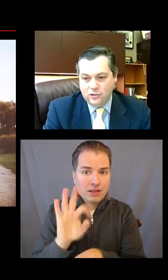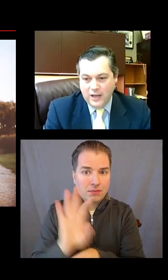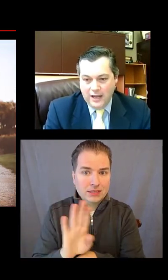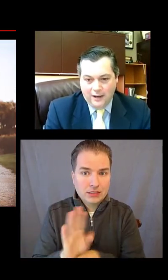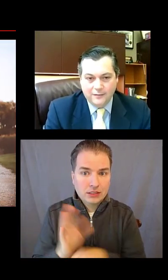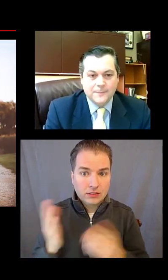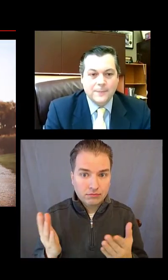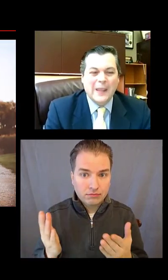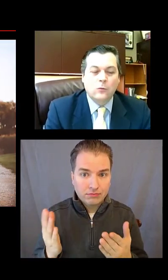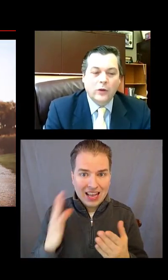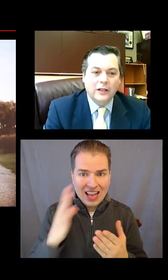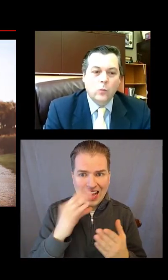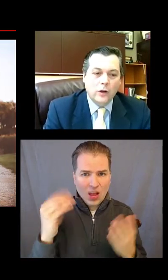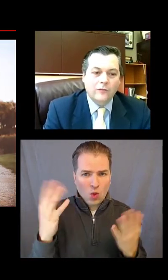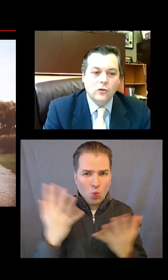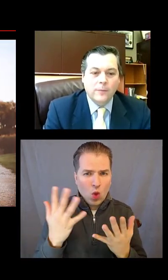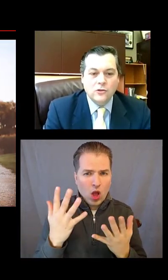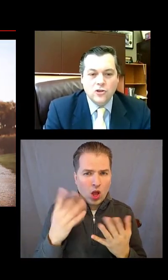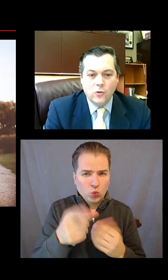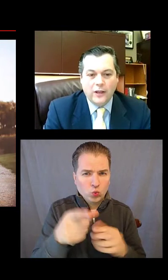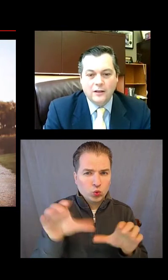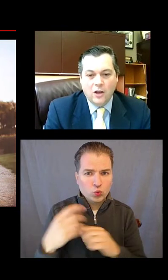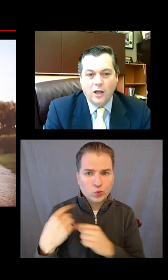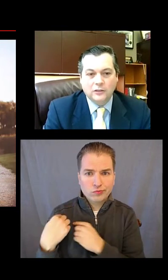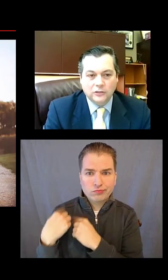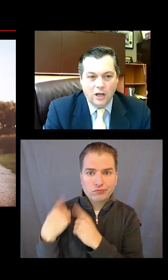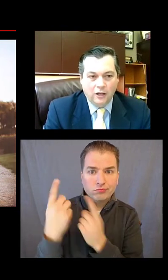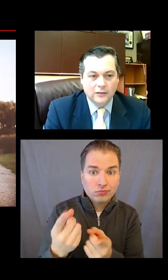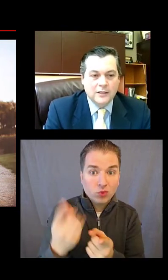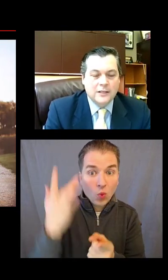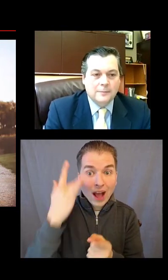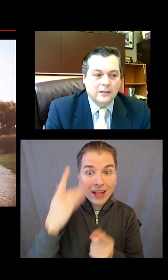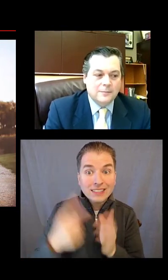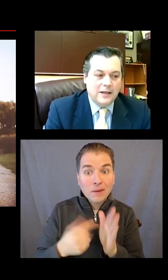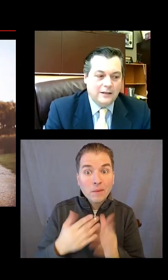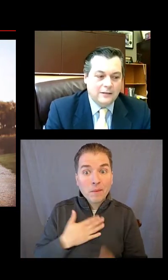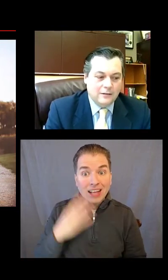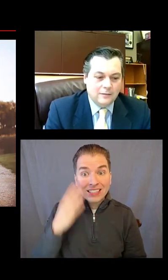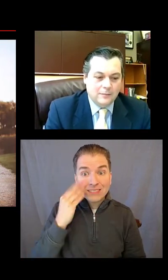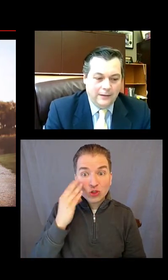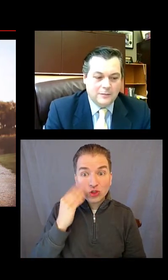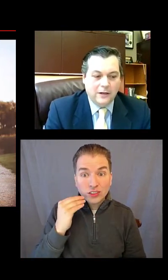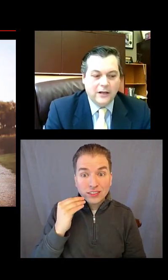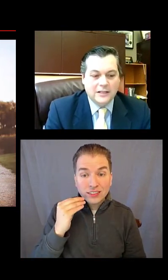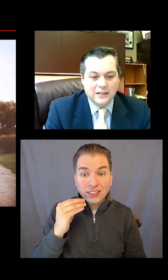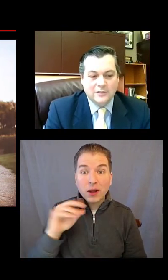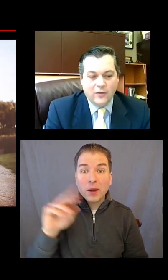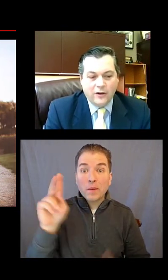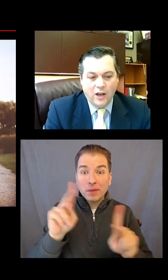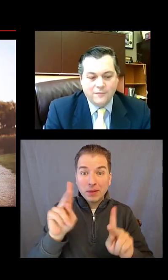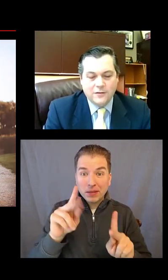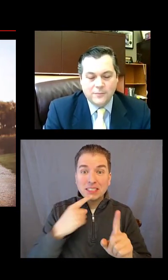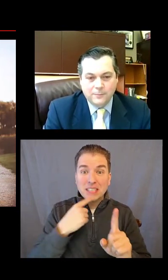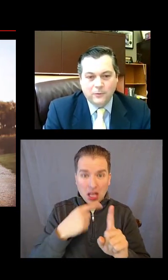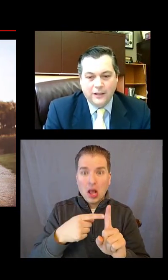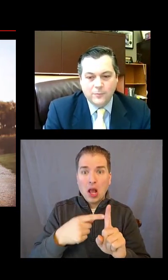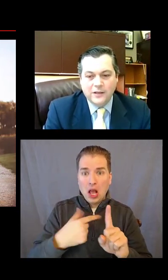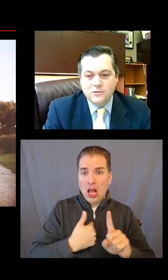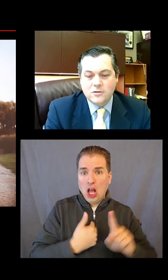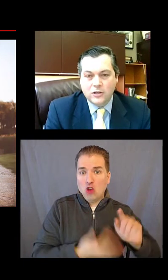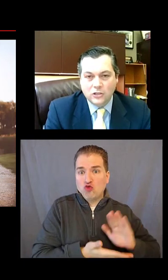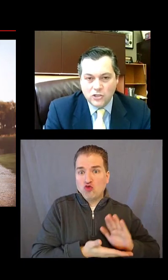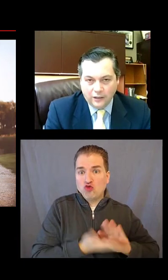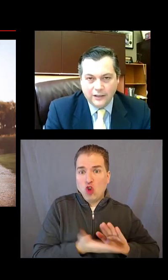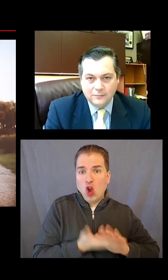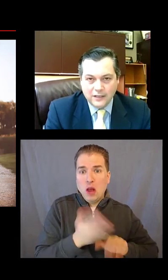answer that you had? And really, what have you been doing all along? Because my experience is that very often people have